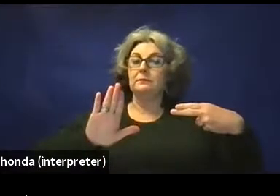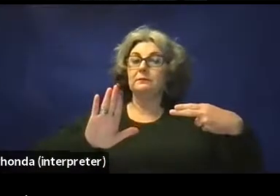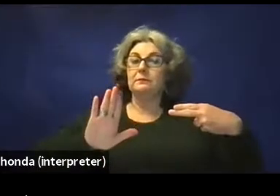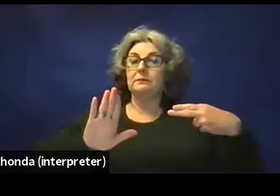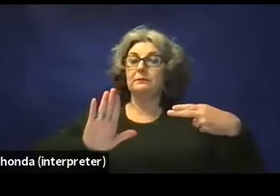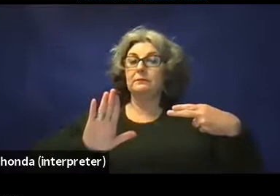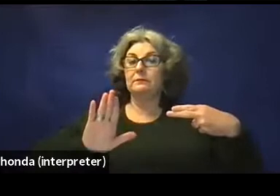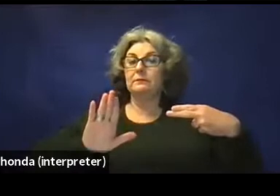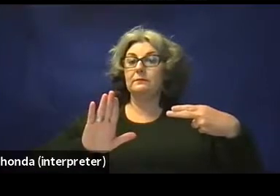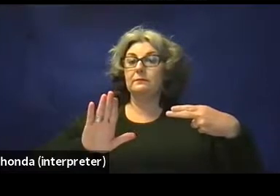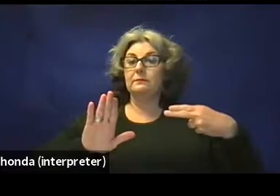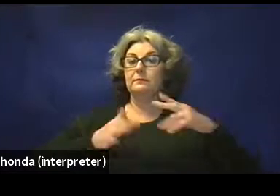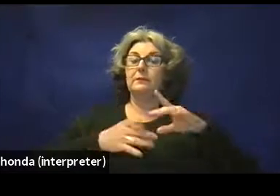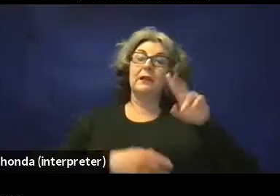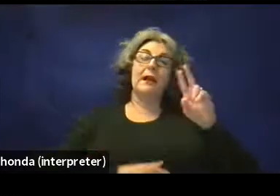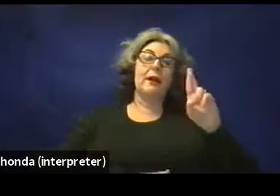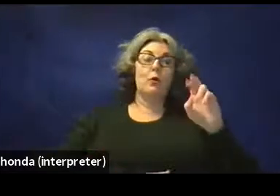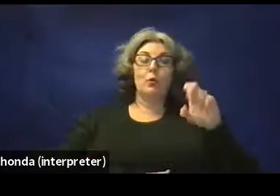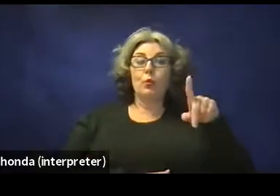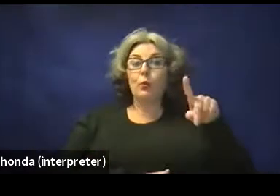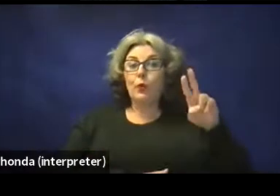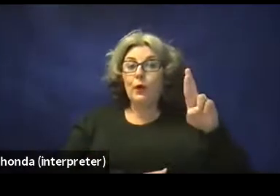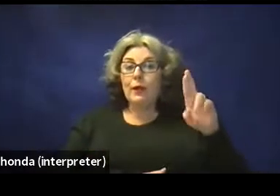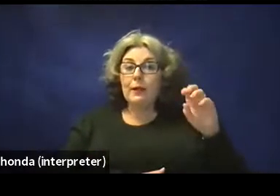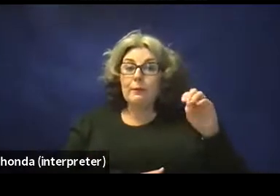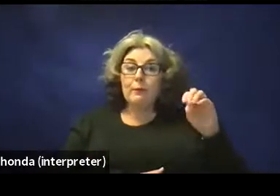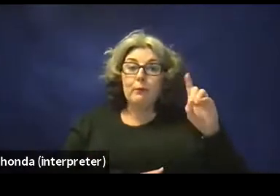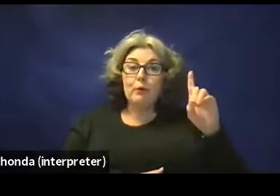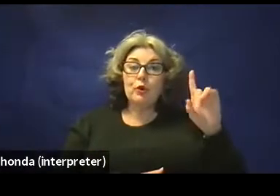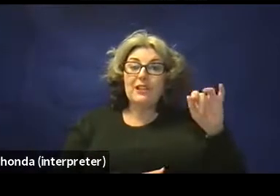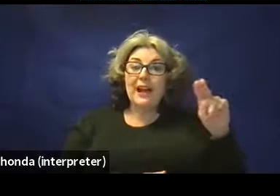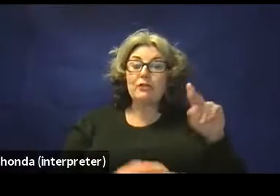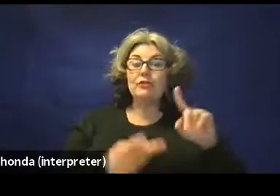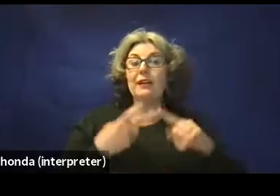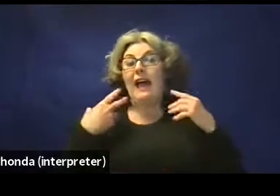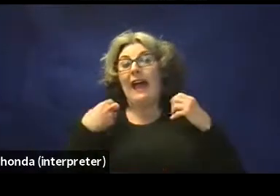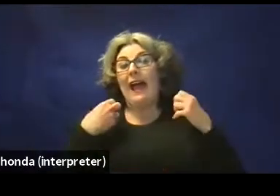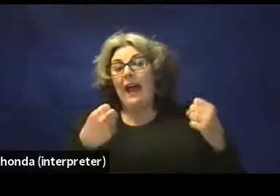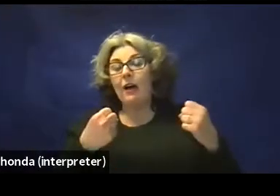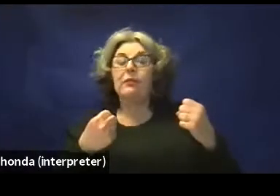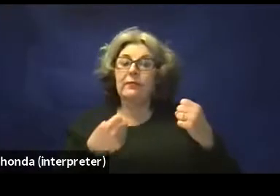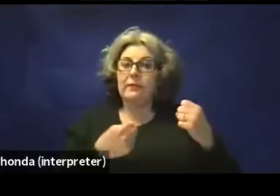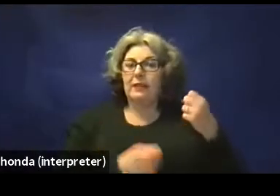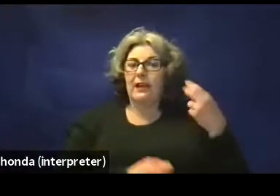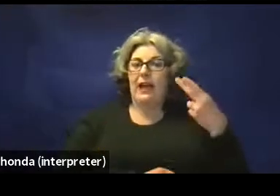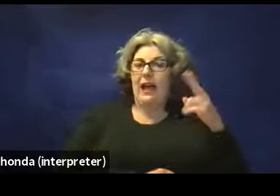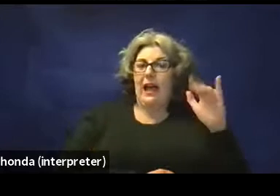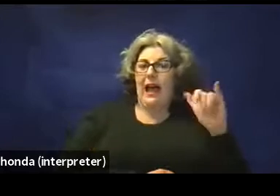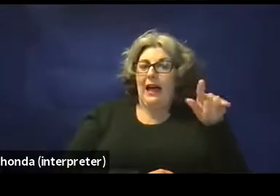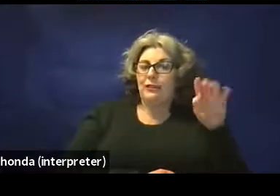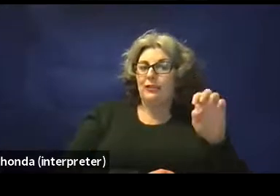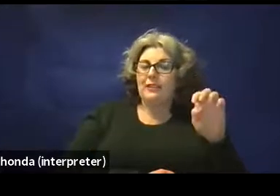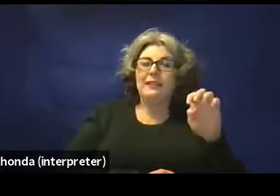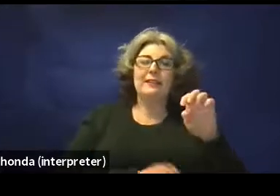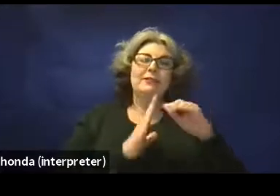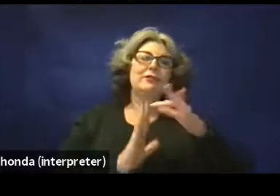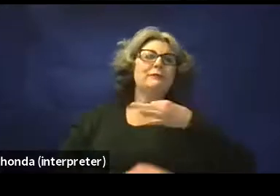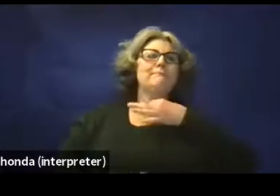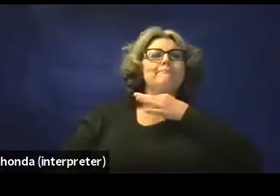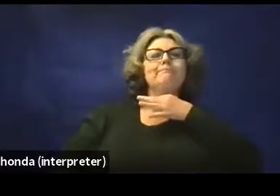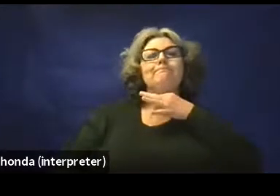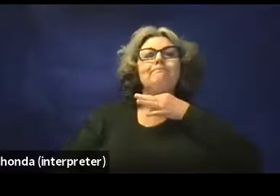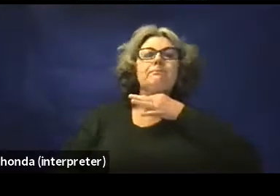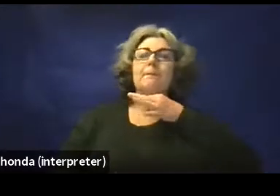with reproduction. If there is some health hygiene that a student is curious about,